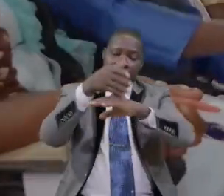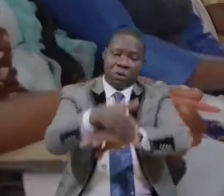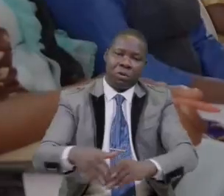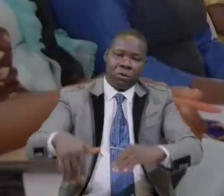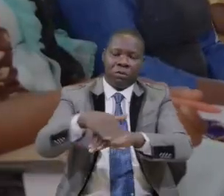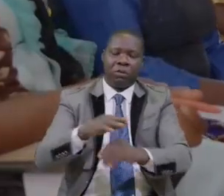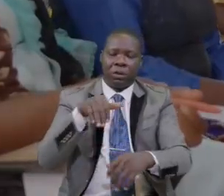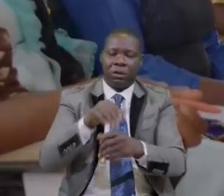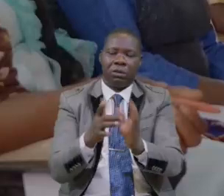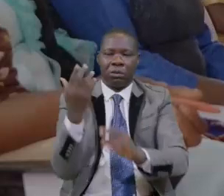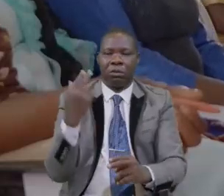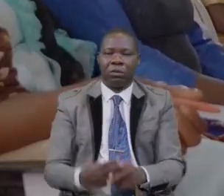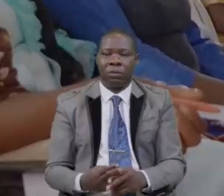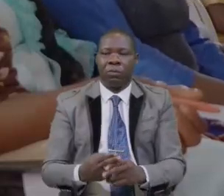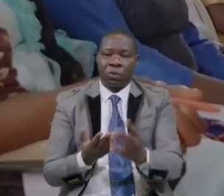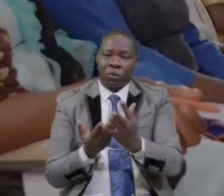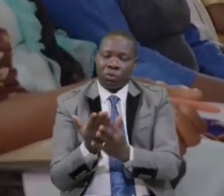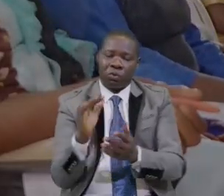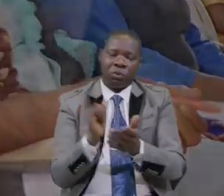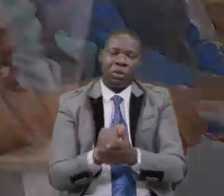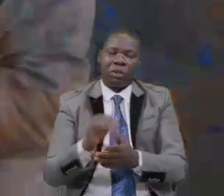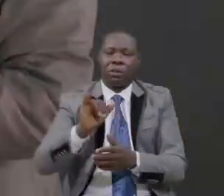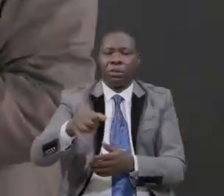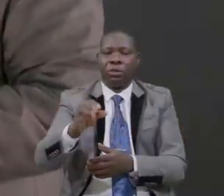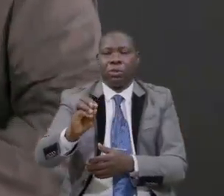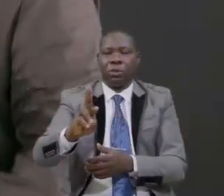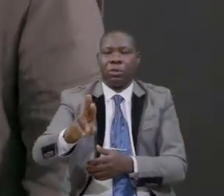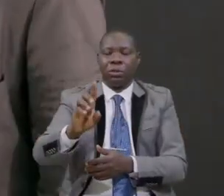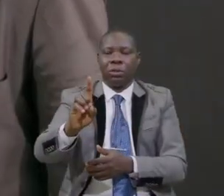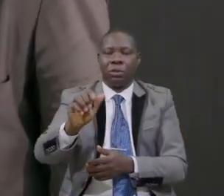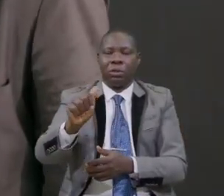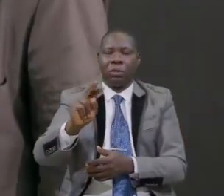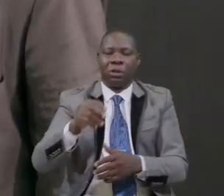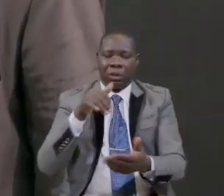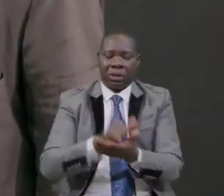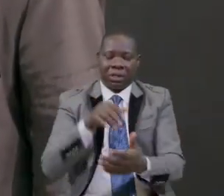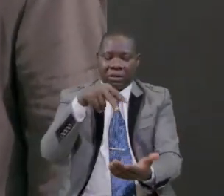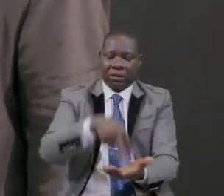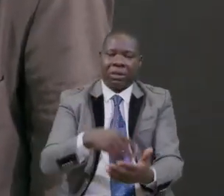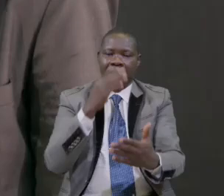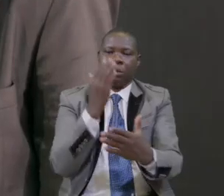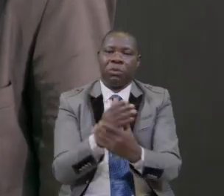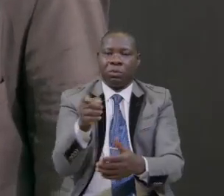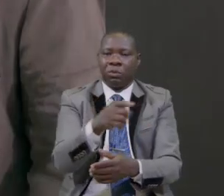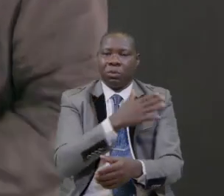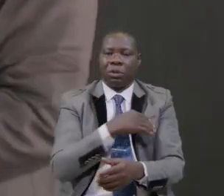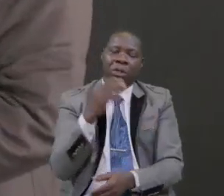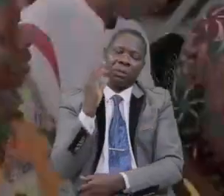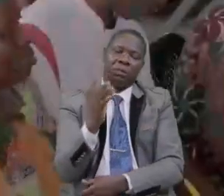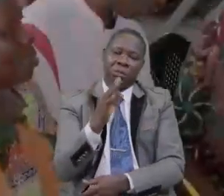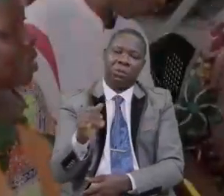Yeah. Through that Jordan that stands between you and ministry, you will go